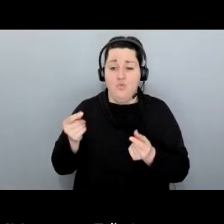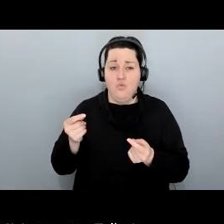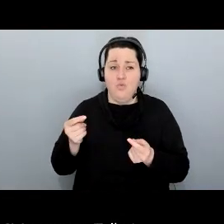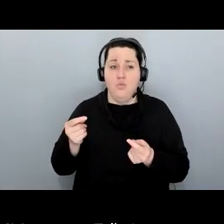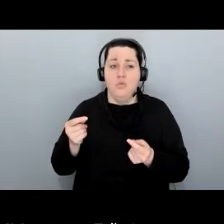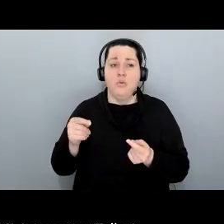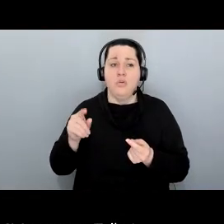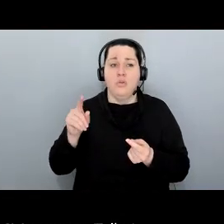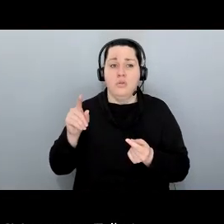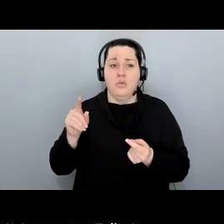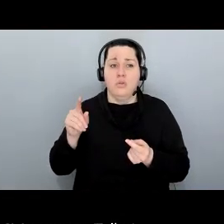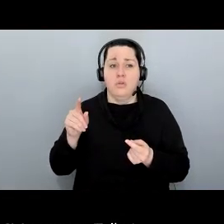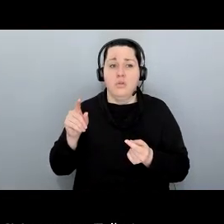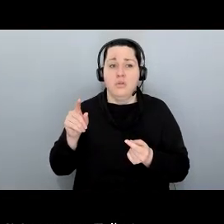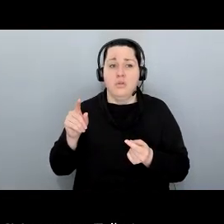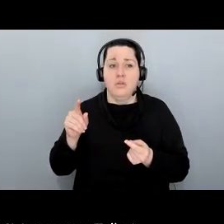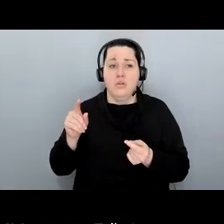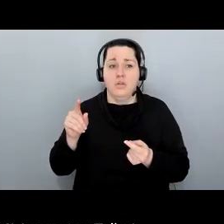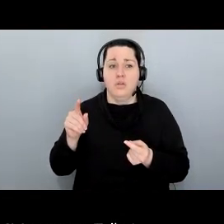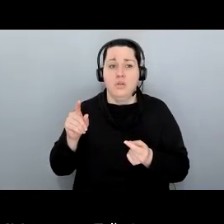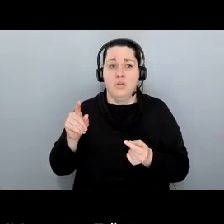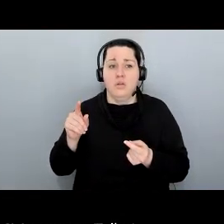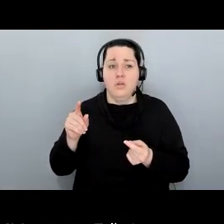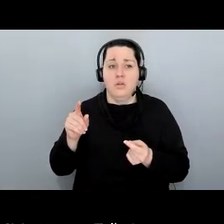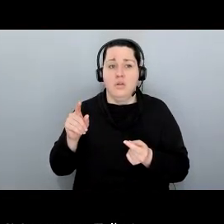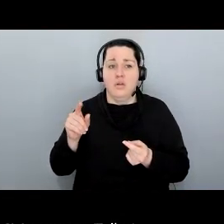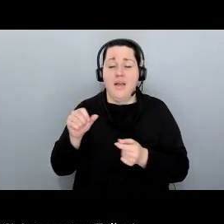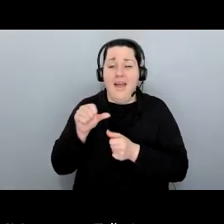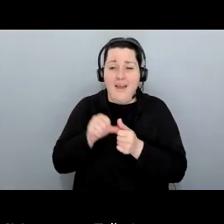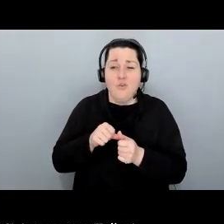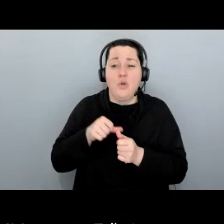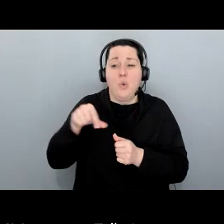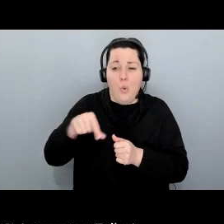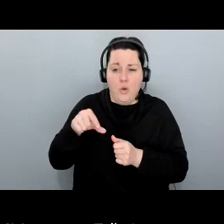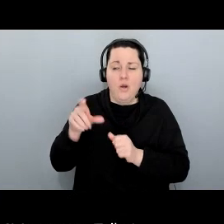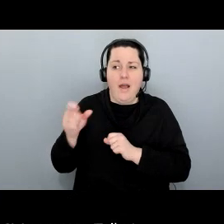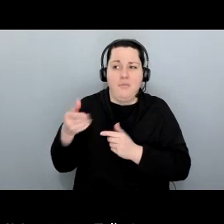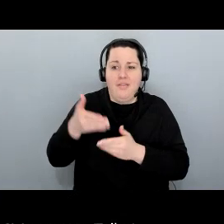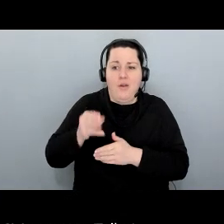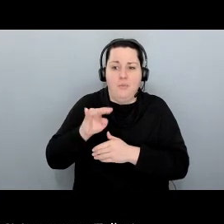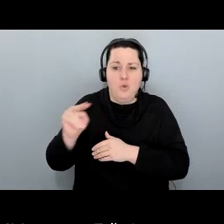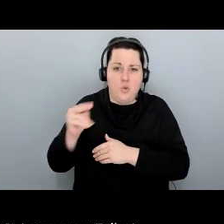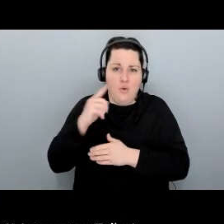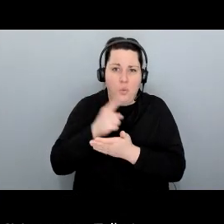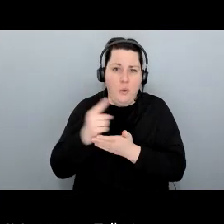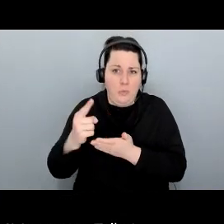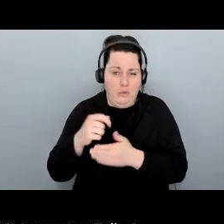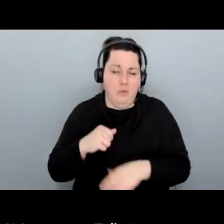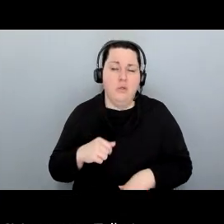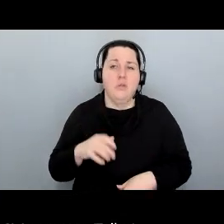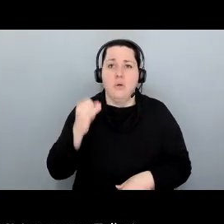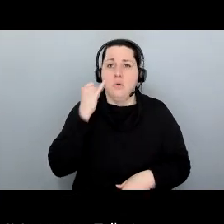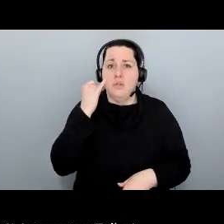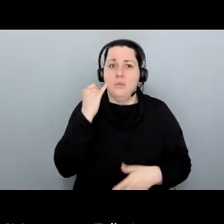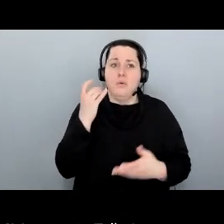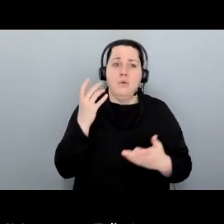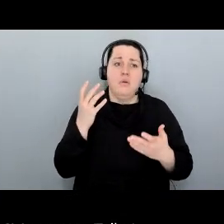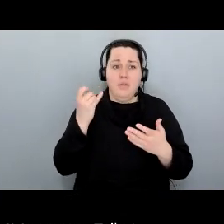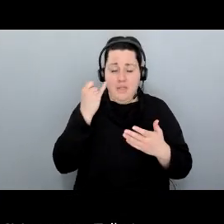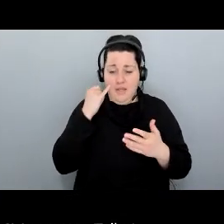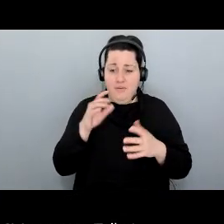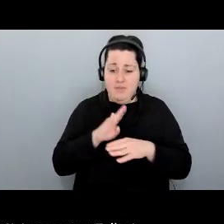in Minnesota for a week every single quarter. So, like, for example, if a business has meetings where they bring all